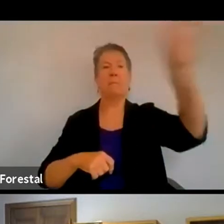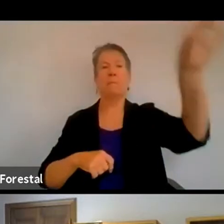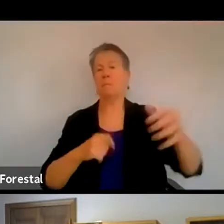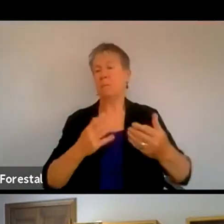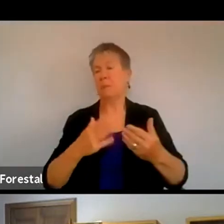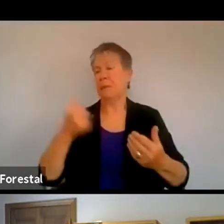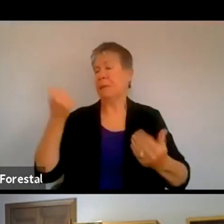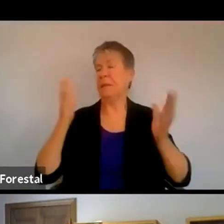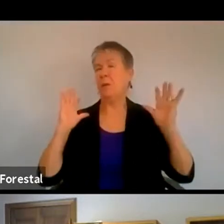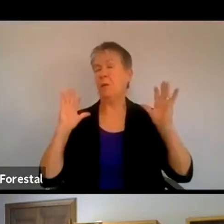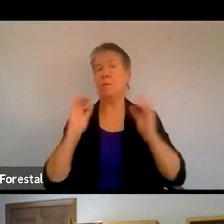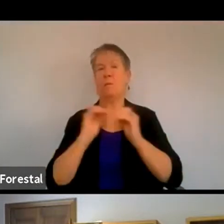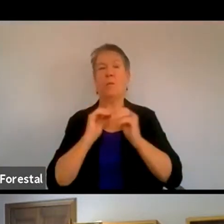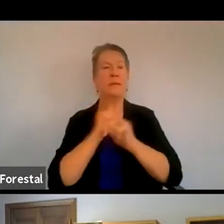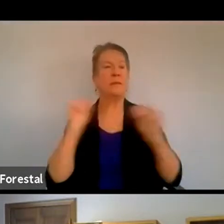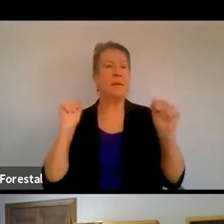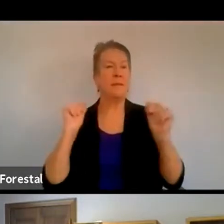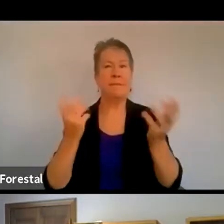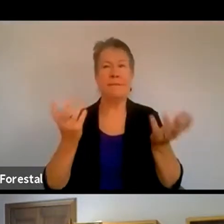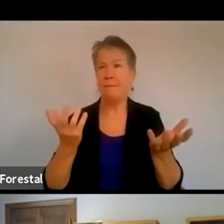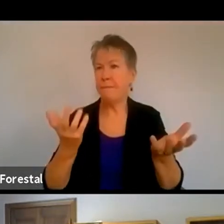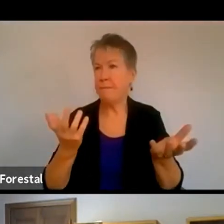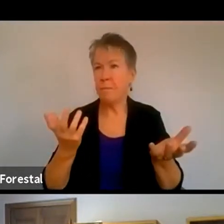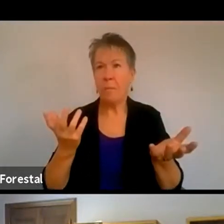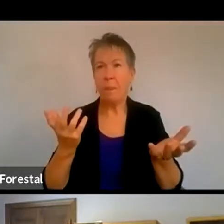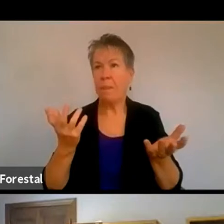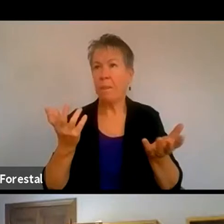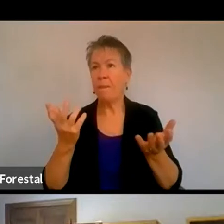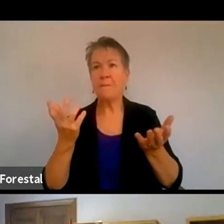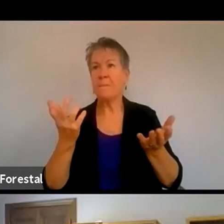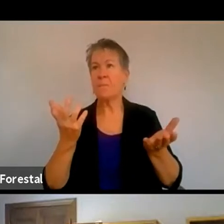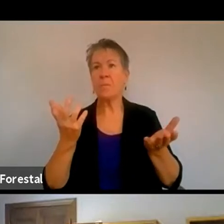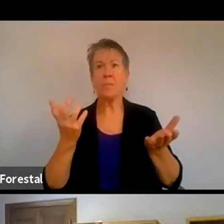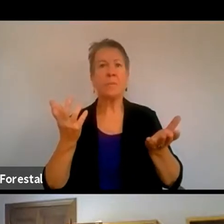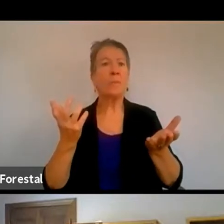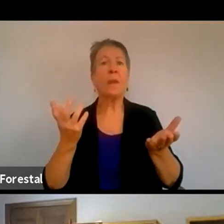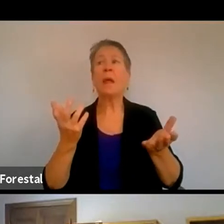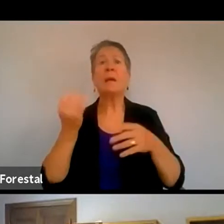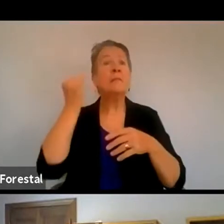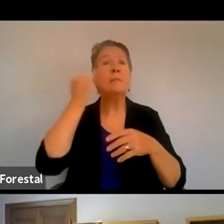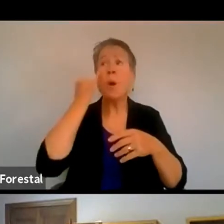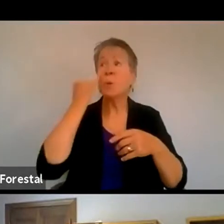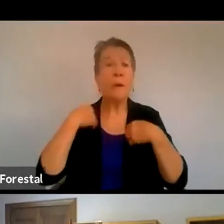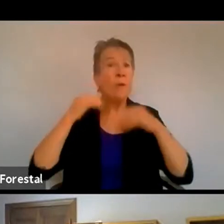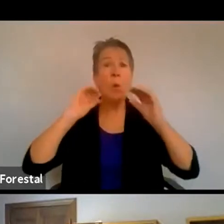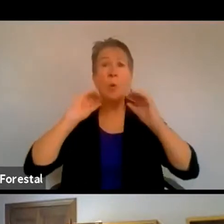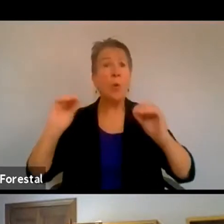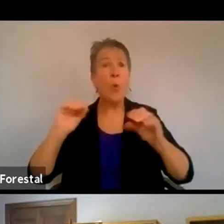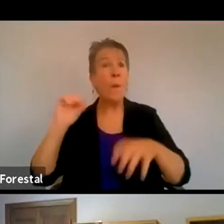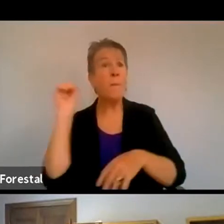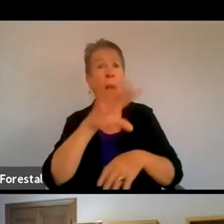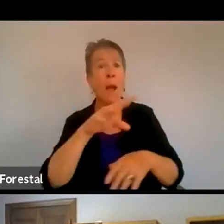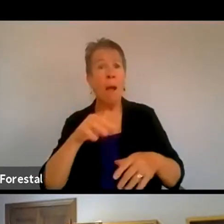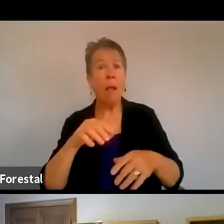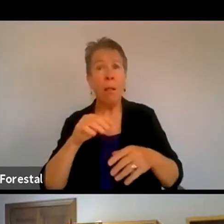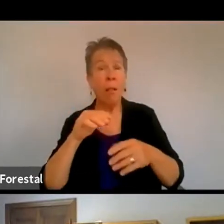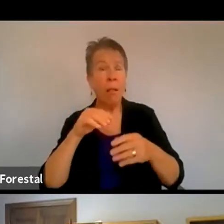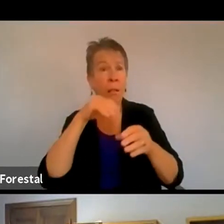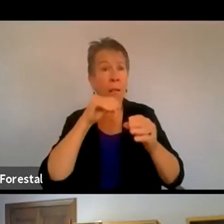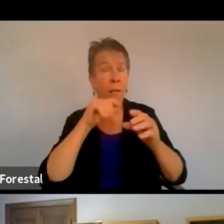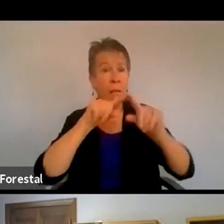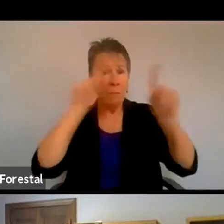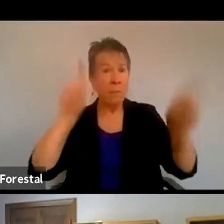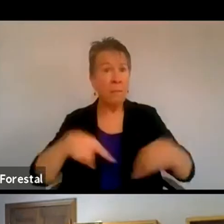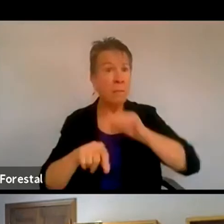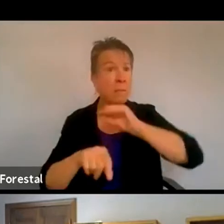at the turnout, which is historic right now, at least on a pace to be historic. I can't imagine what that would look like if we were all trying to jam into